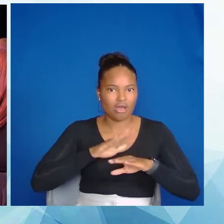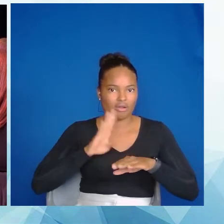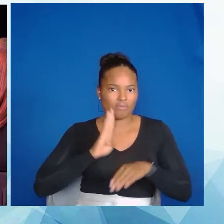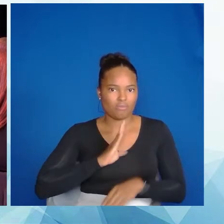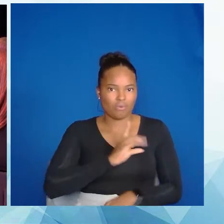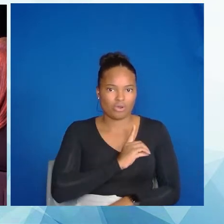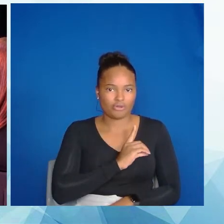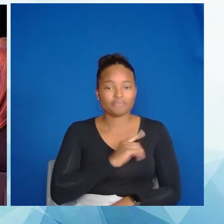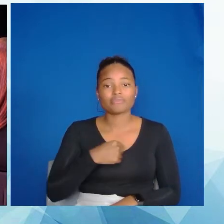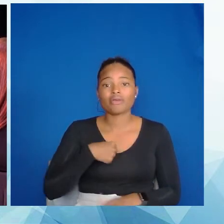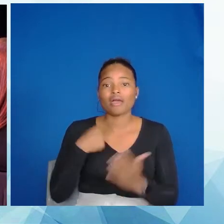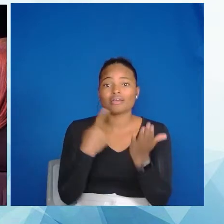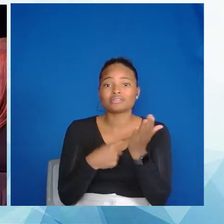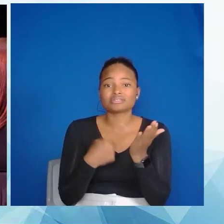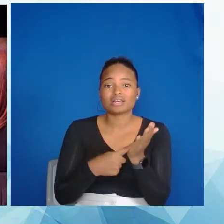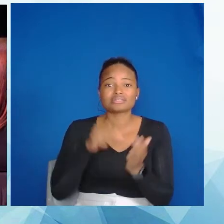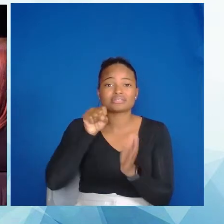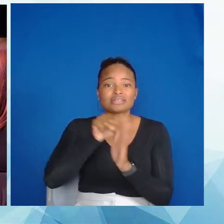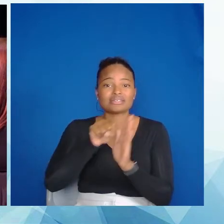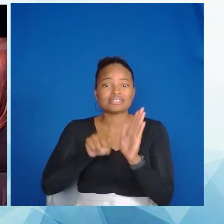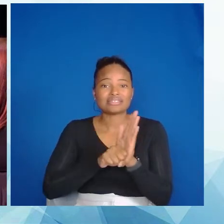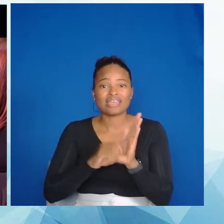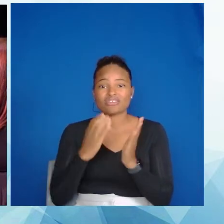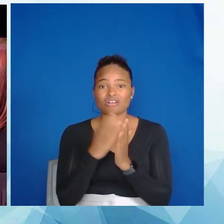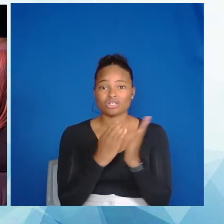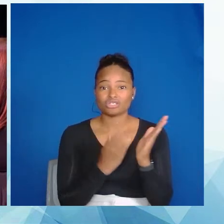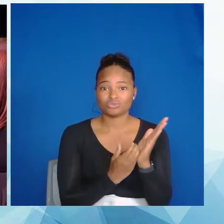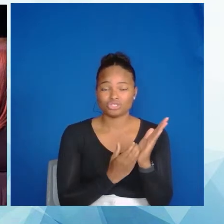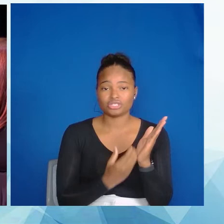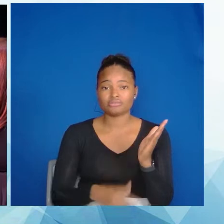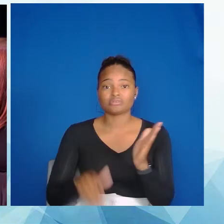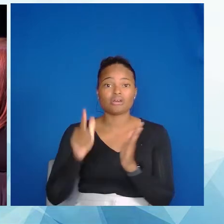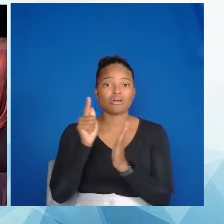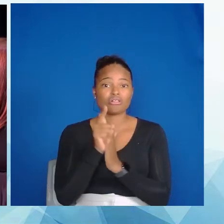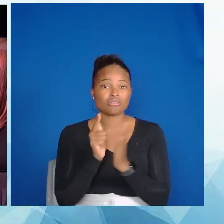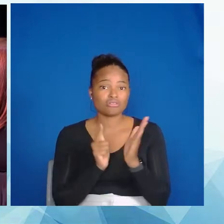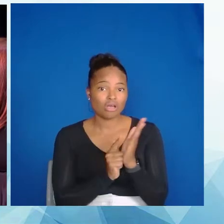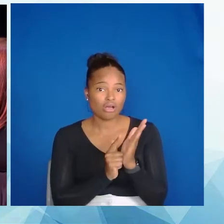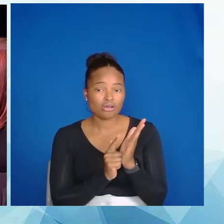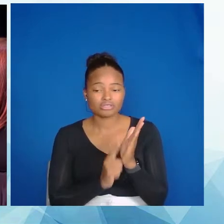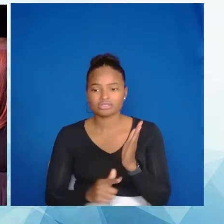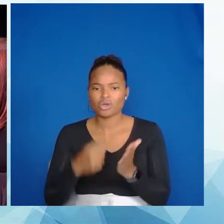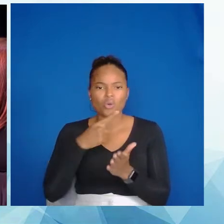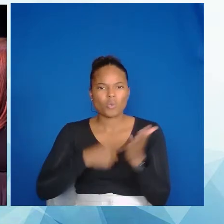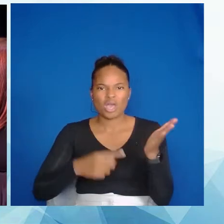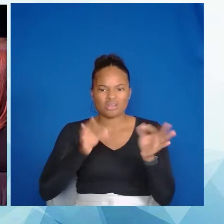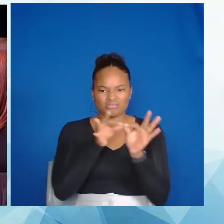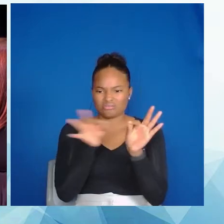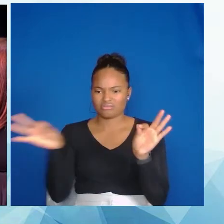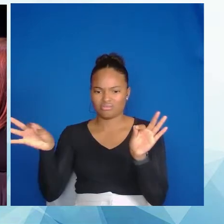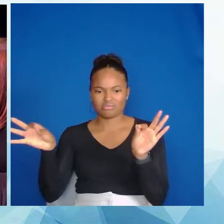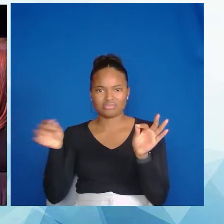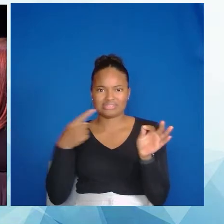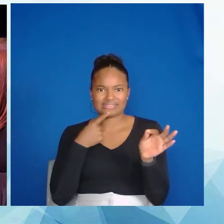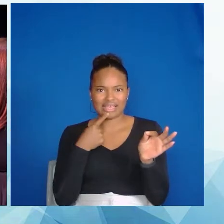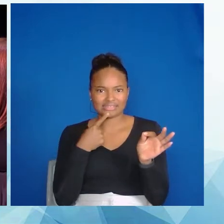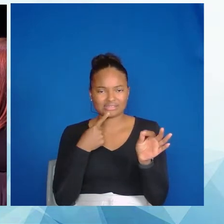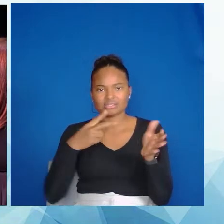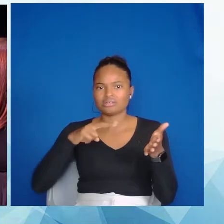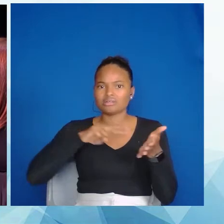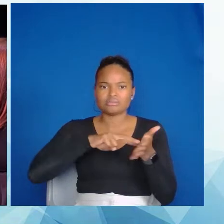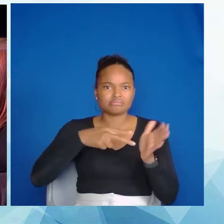the state constitution, the state laws, what they say about what kind